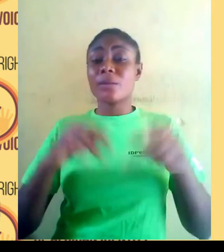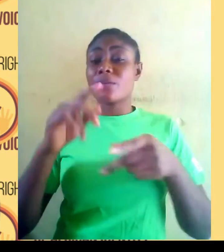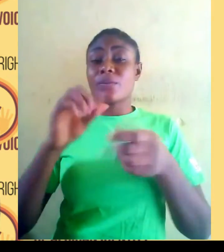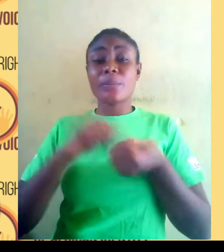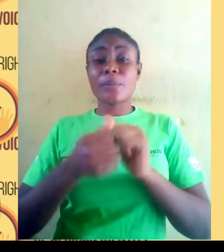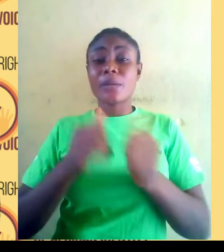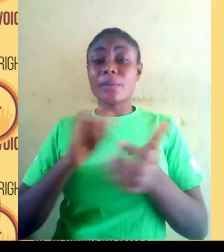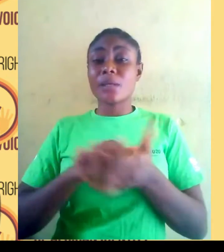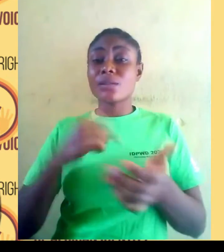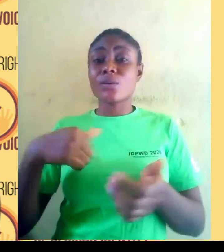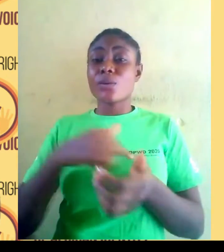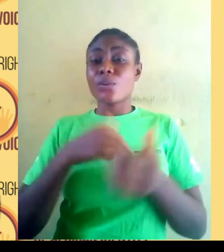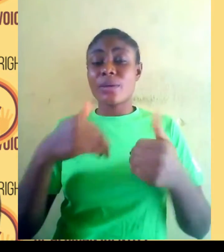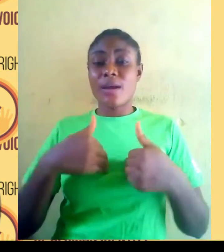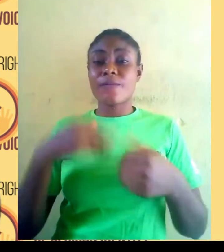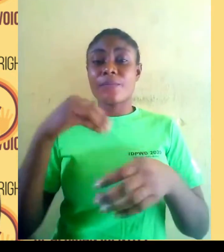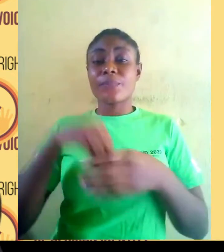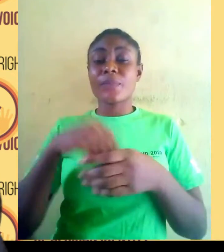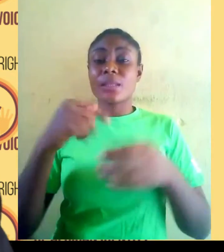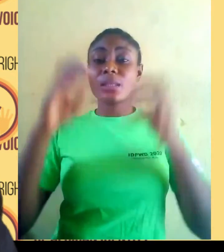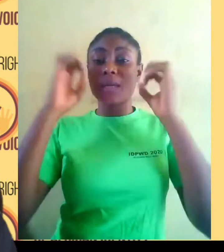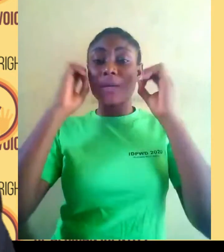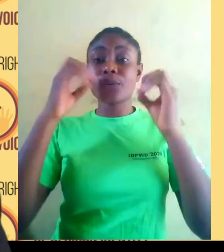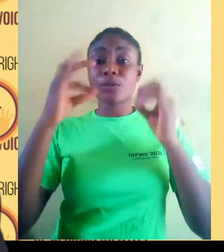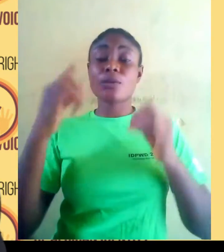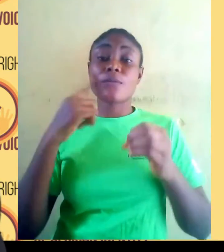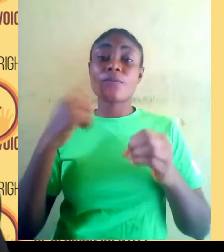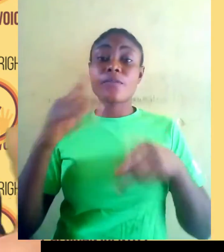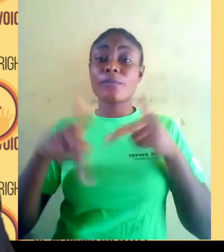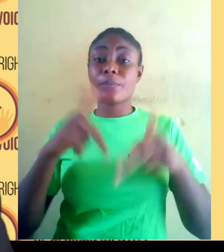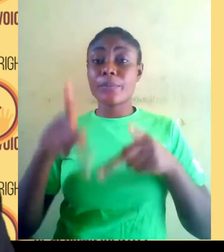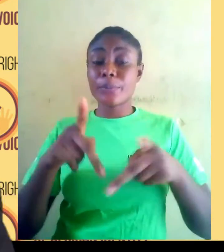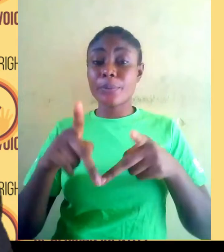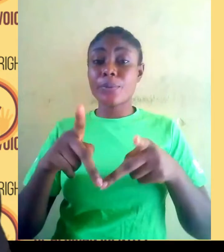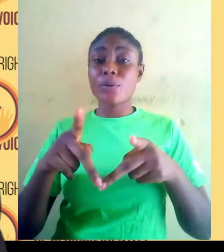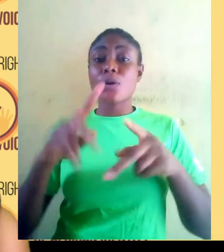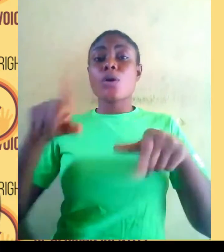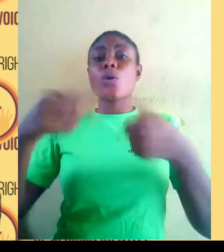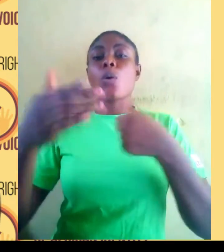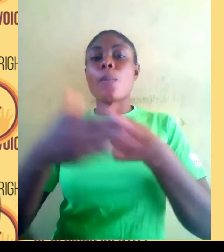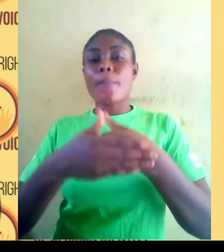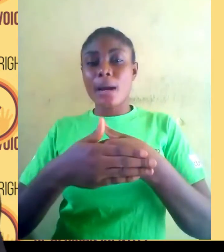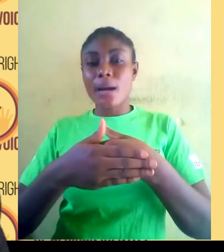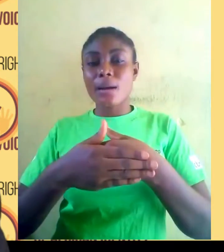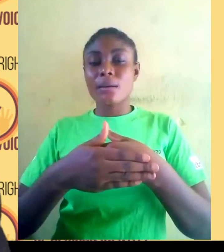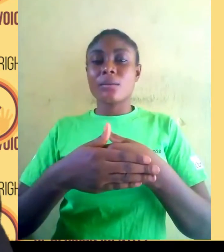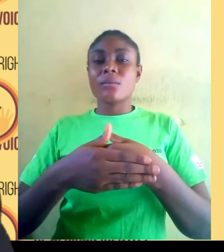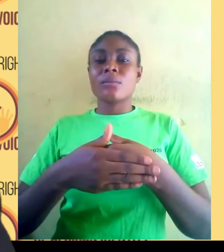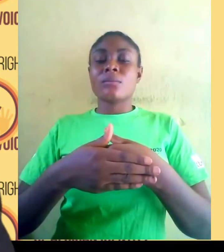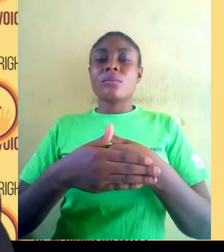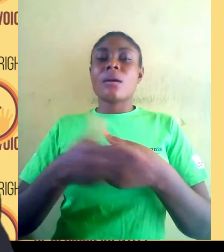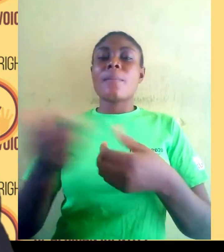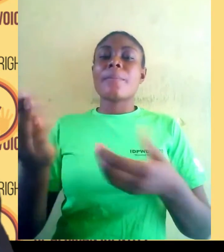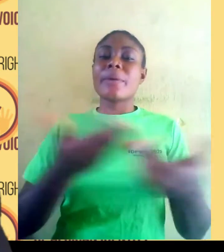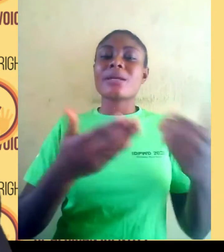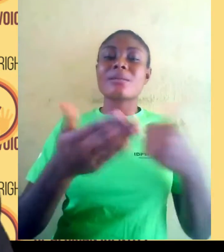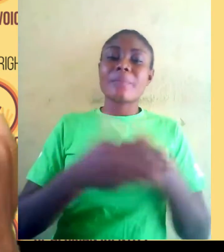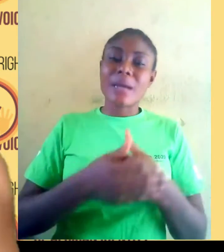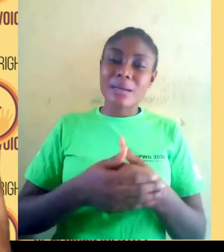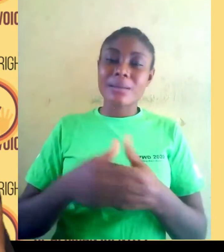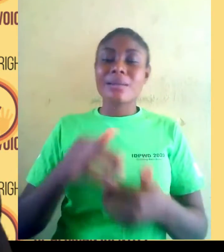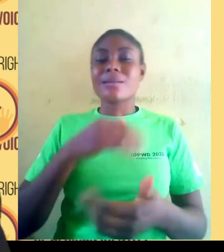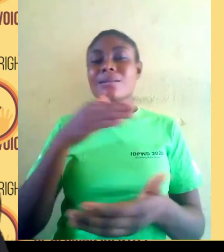having in the education of deaf people, go back and forth it, bring it back to the